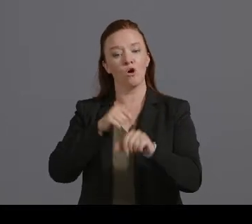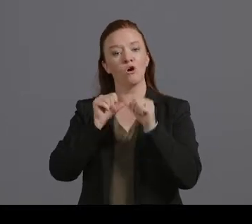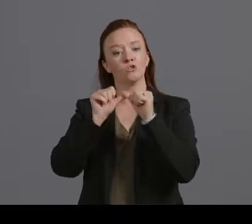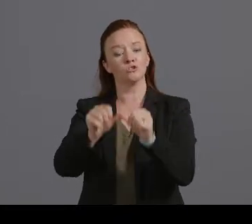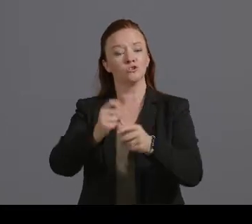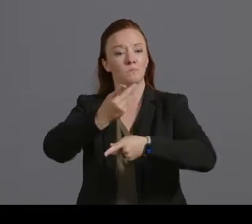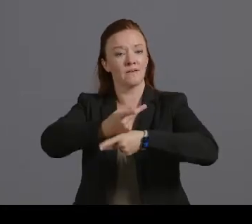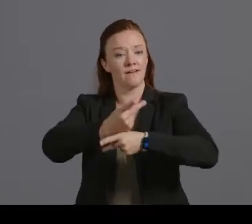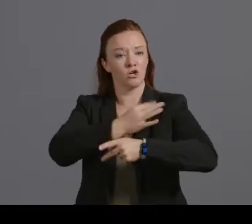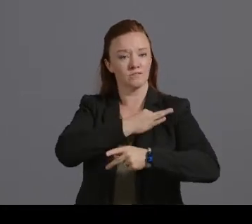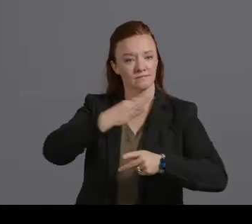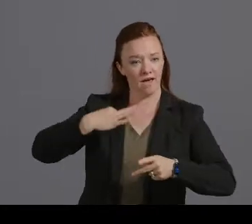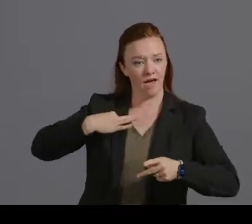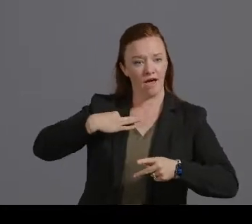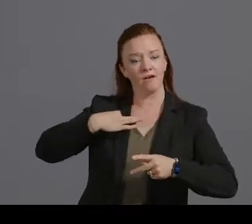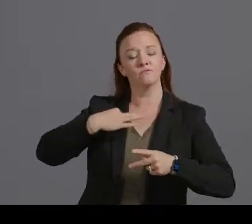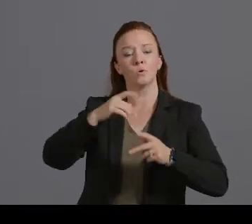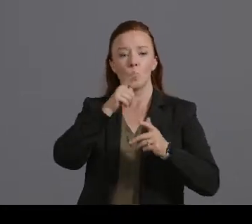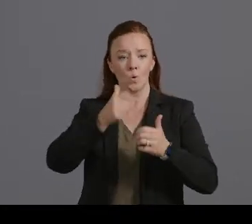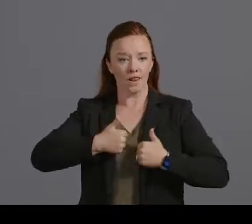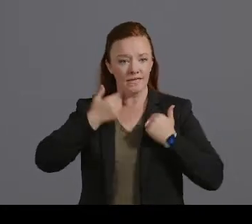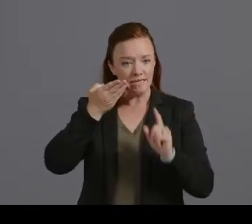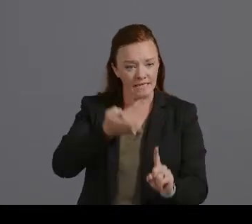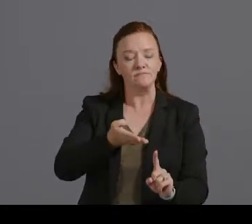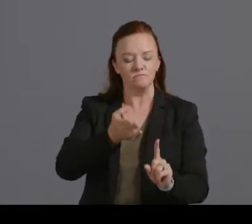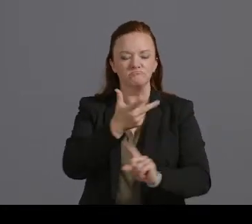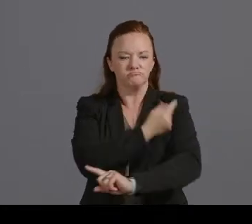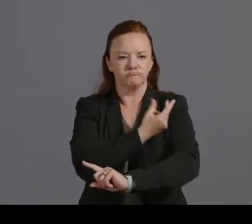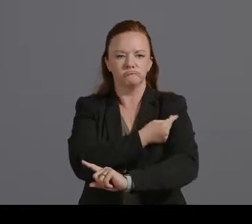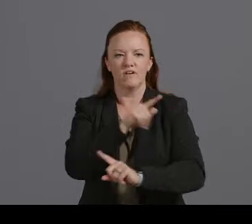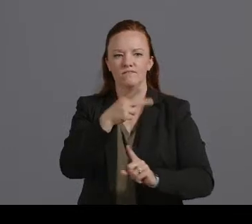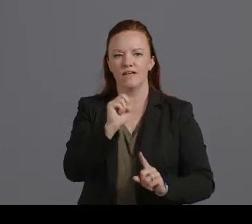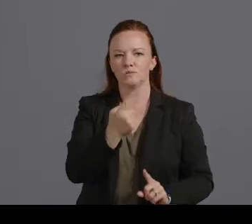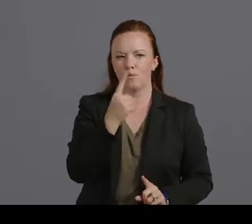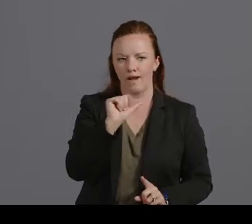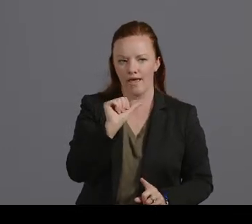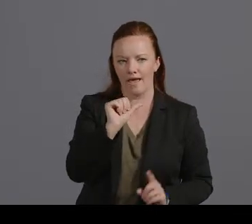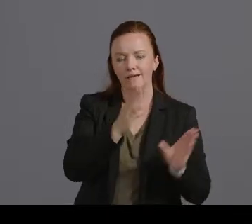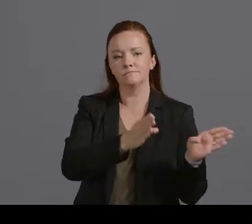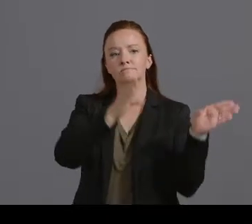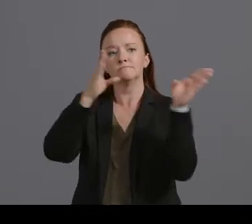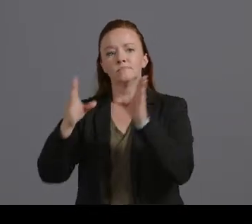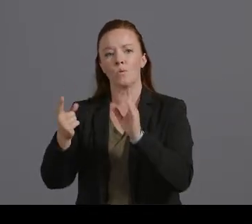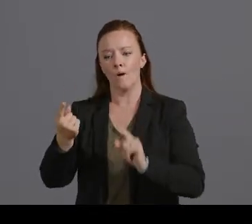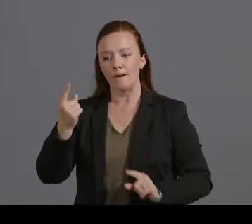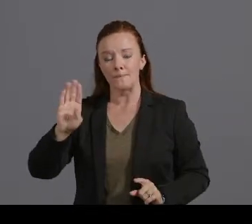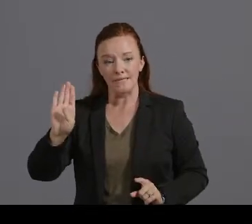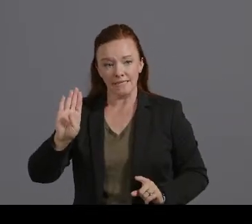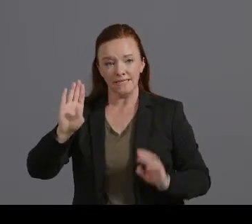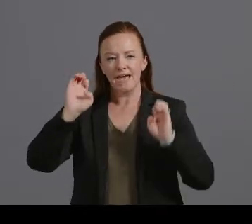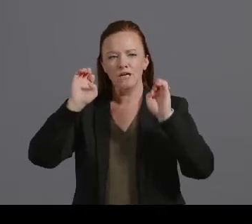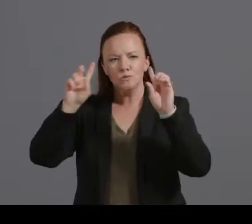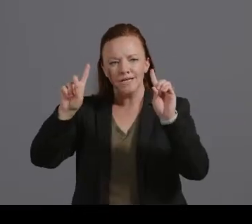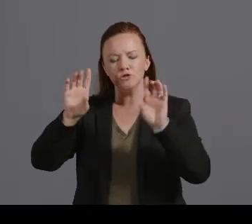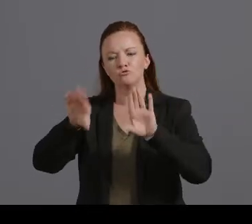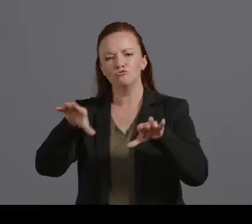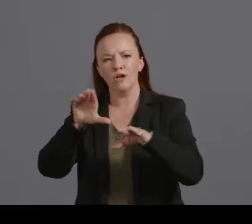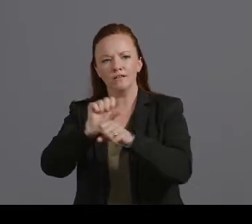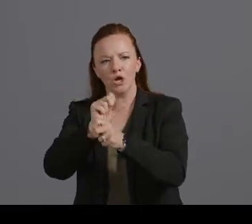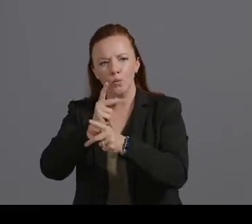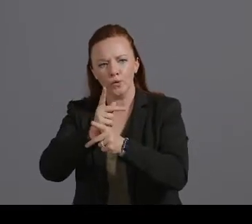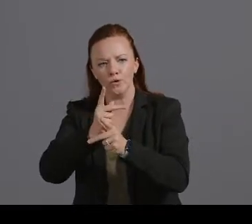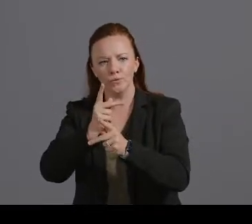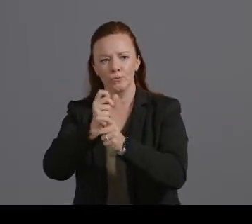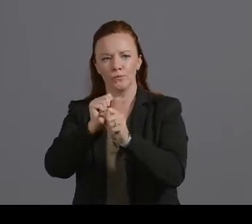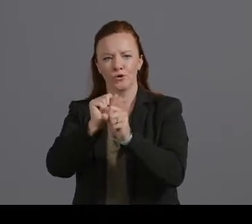of phase 1B was our education and child care workers, our protective services occupations, and adults that were 65 and